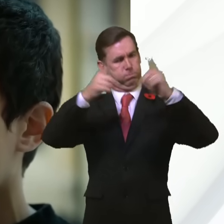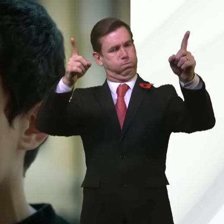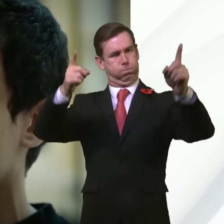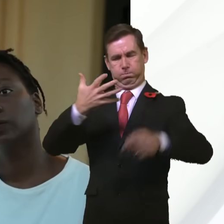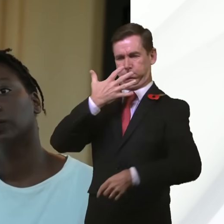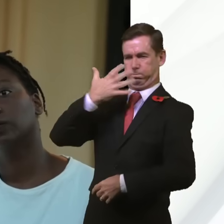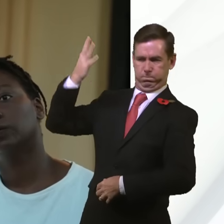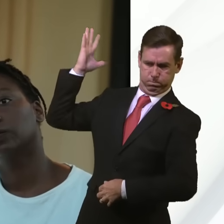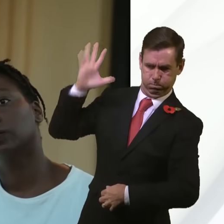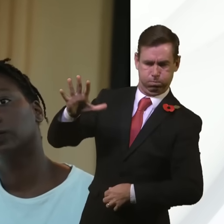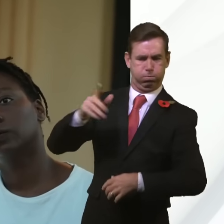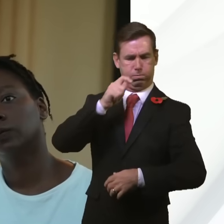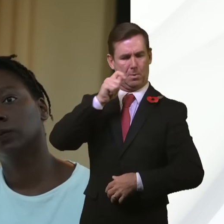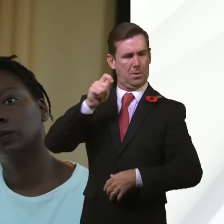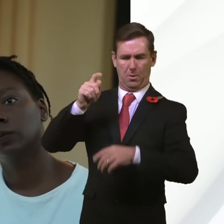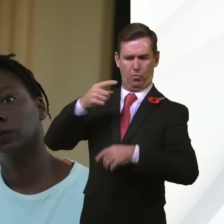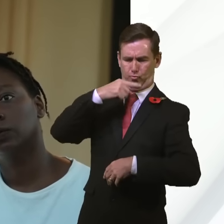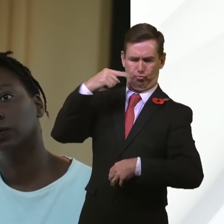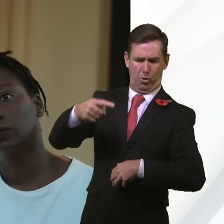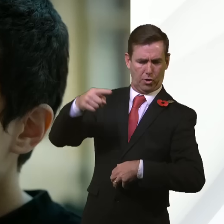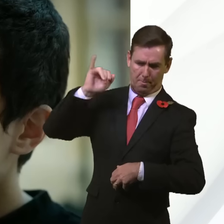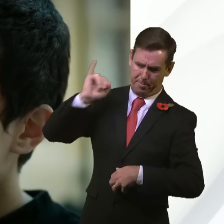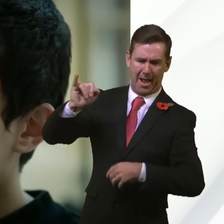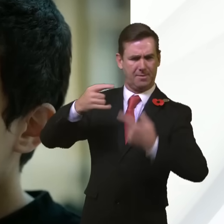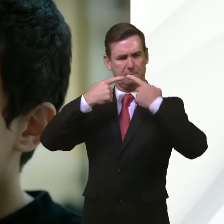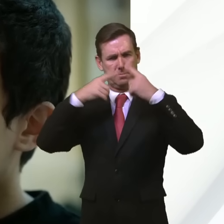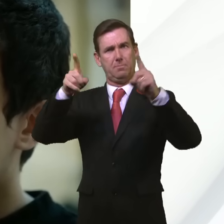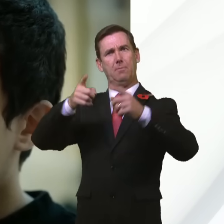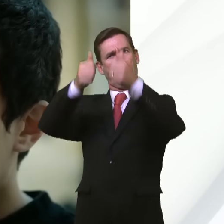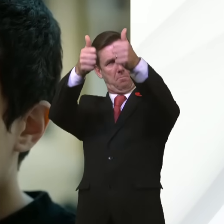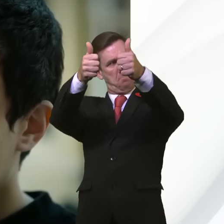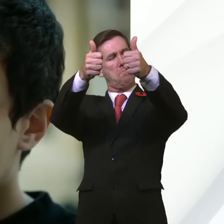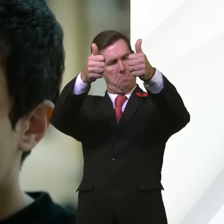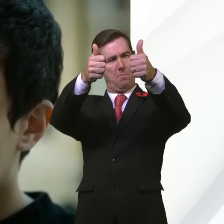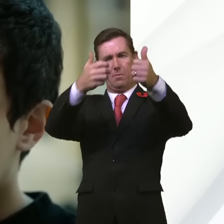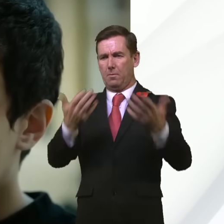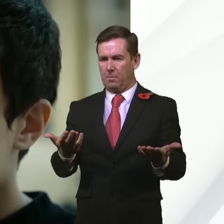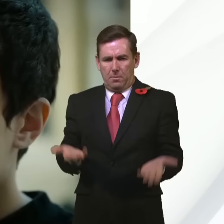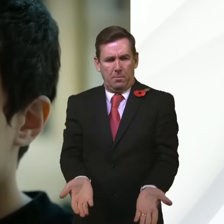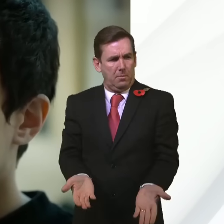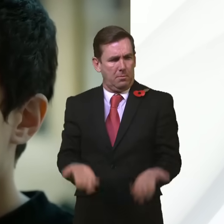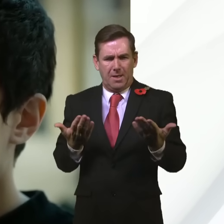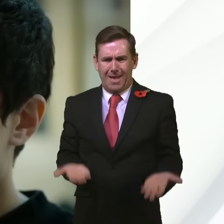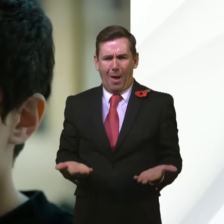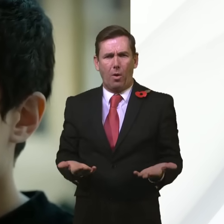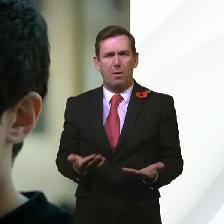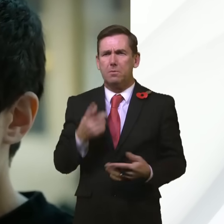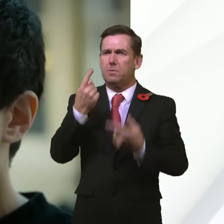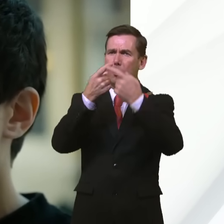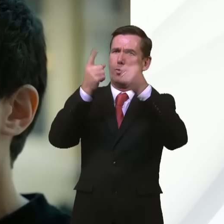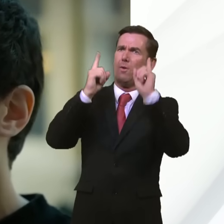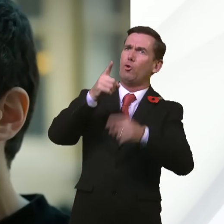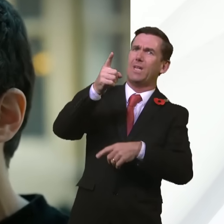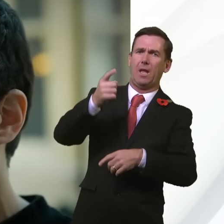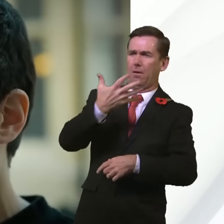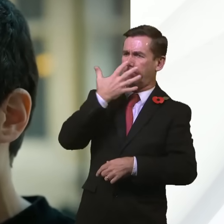Russian invasion of Ukraine, rightfully so. It makes us wonder when and why the university decides to act